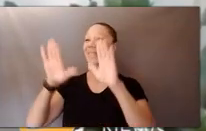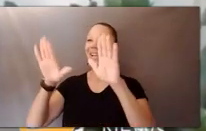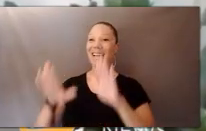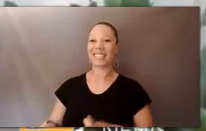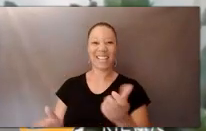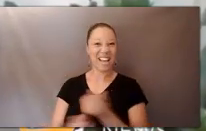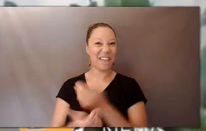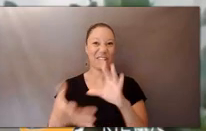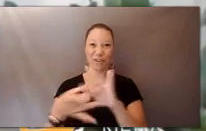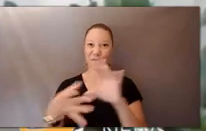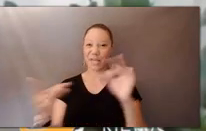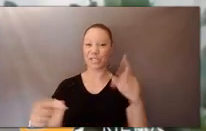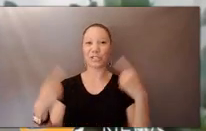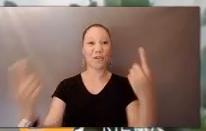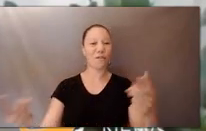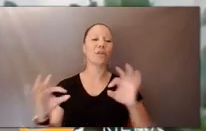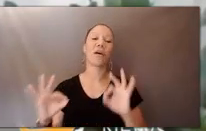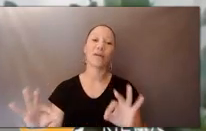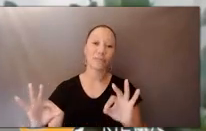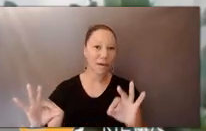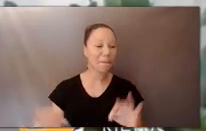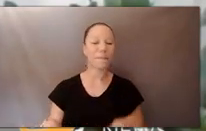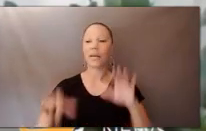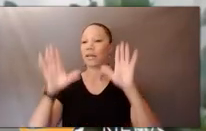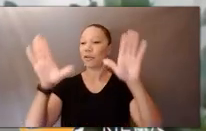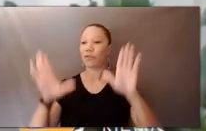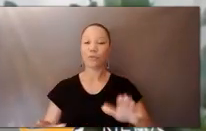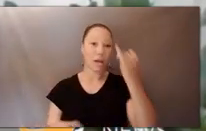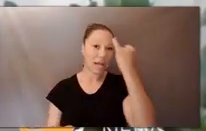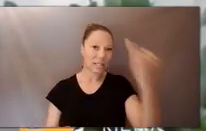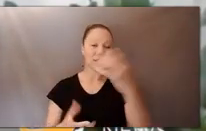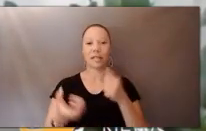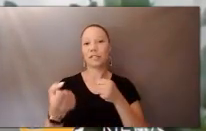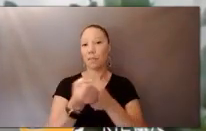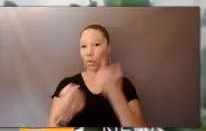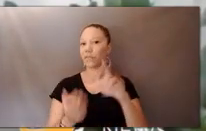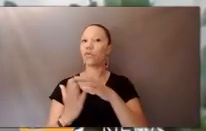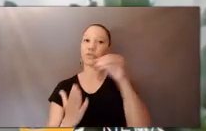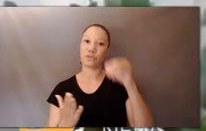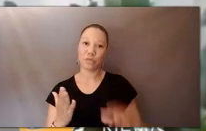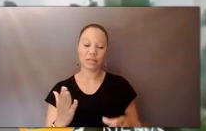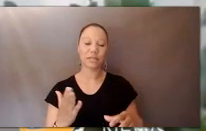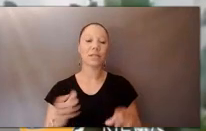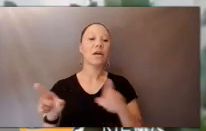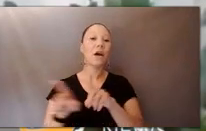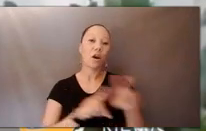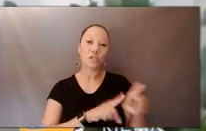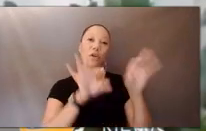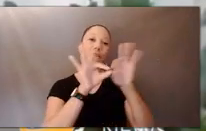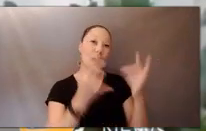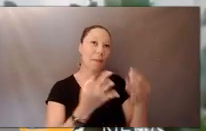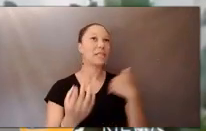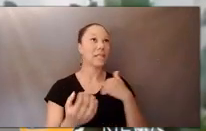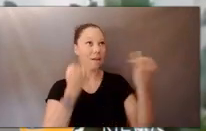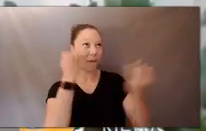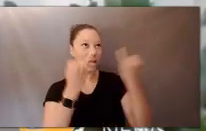so far, I think has been just awesome and great ideas and supports for our students, and also gives families ideas